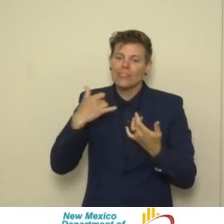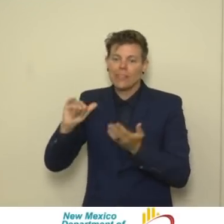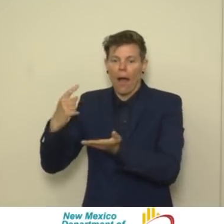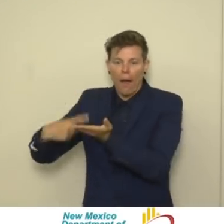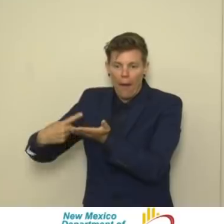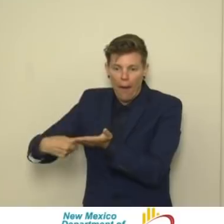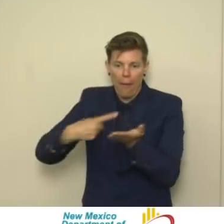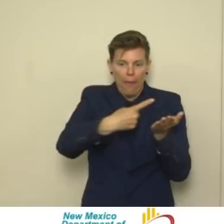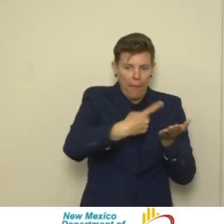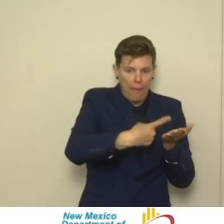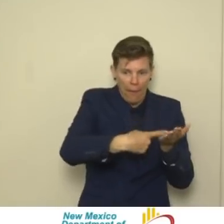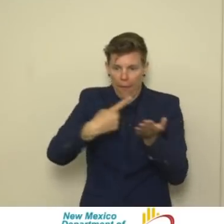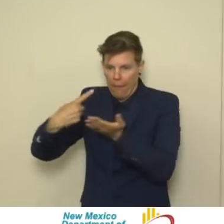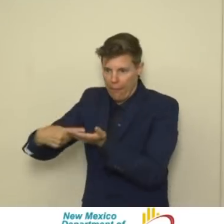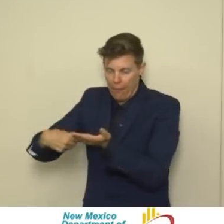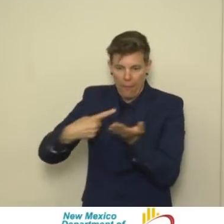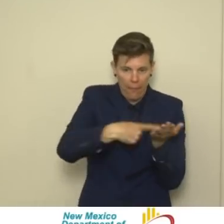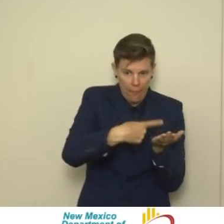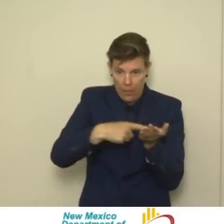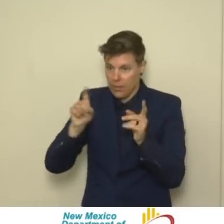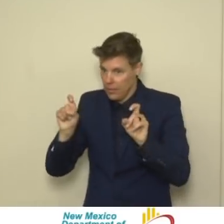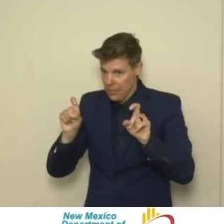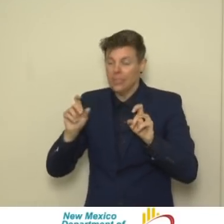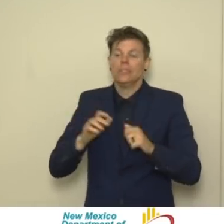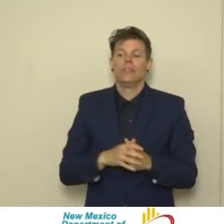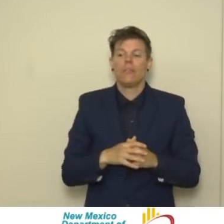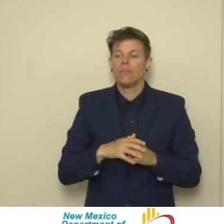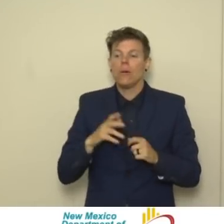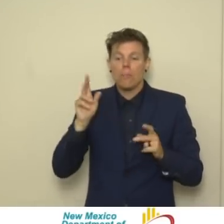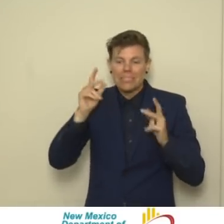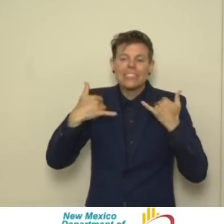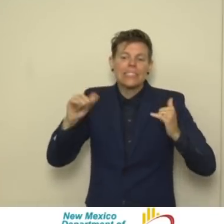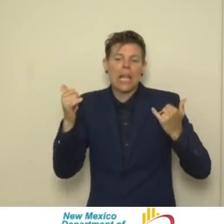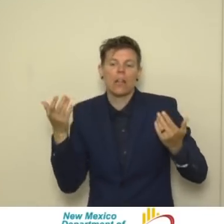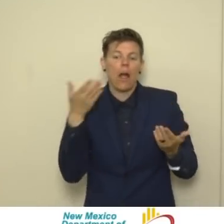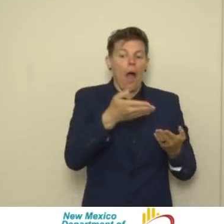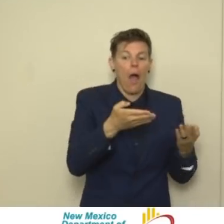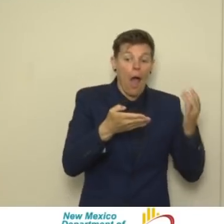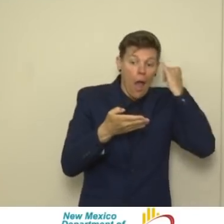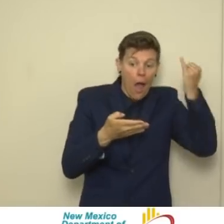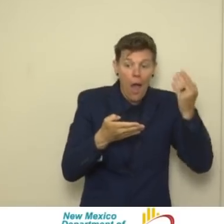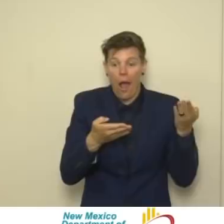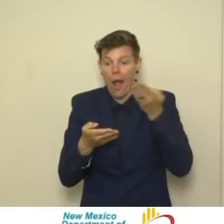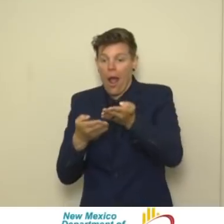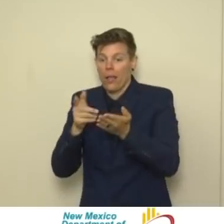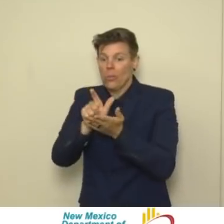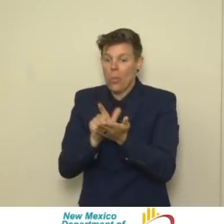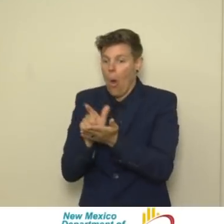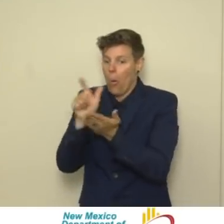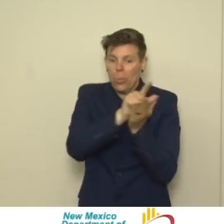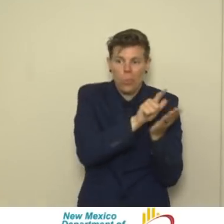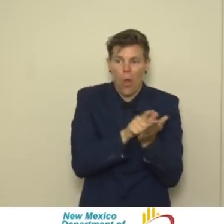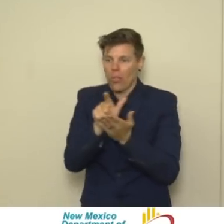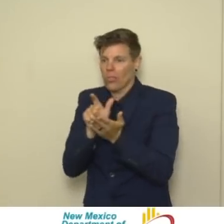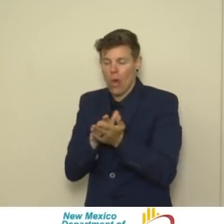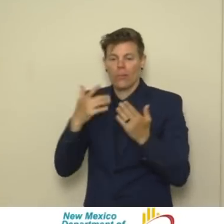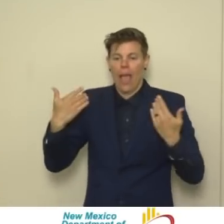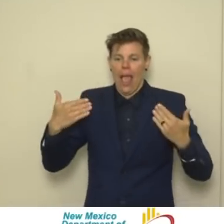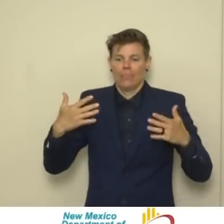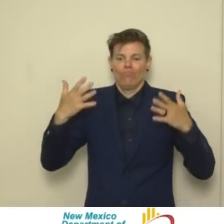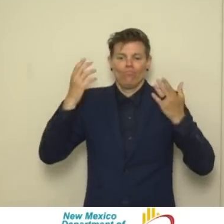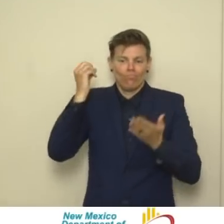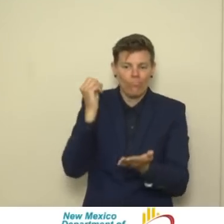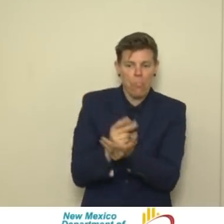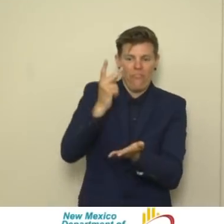been settled yet. There's a whole bunch of proposals out there. We have not heard of any kind of settled policy yet, so we